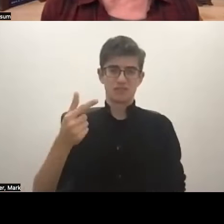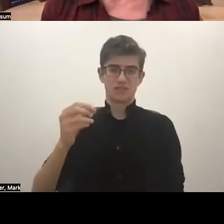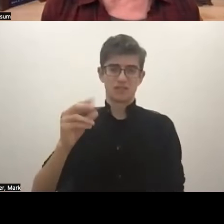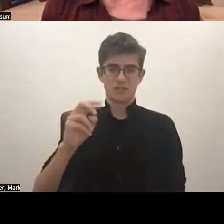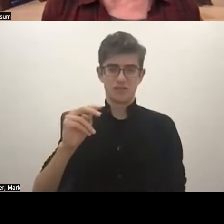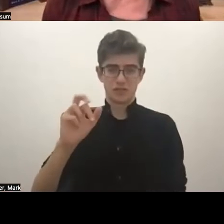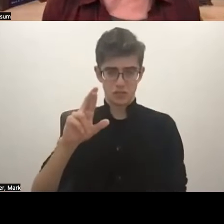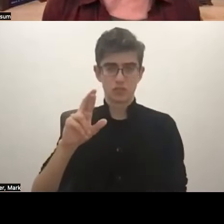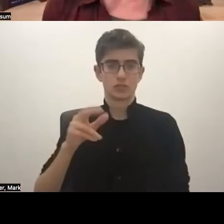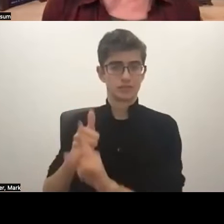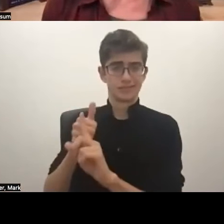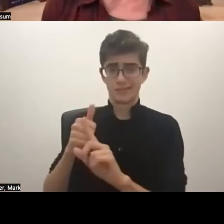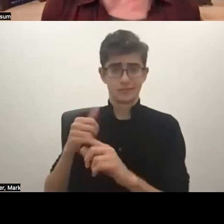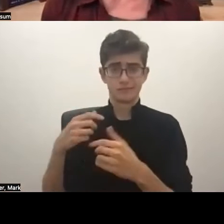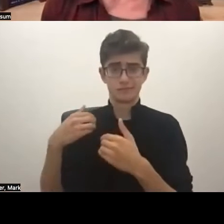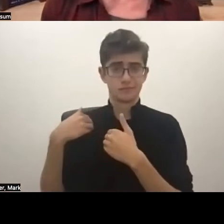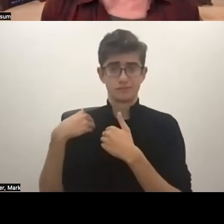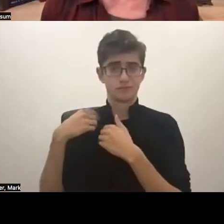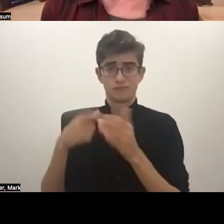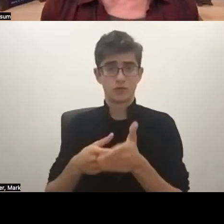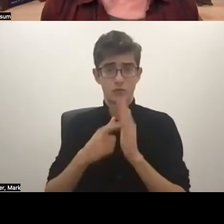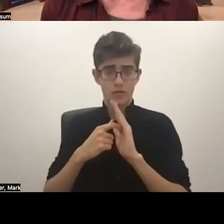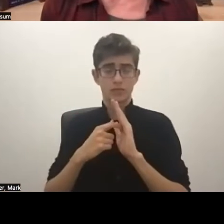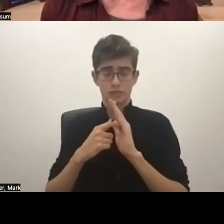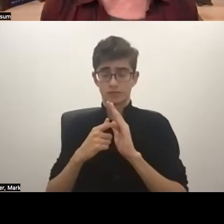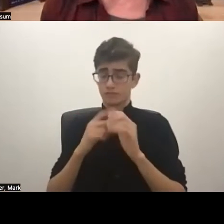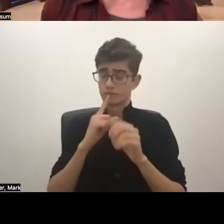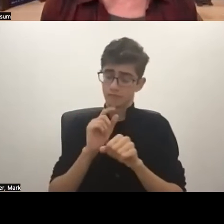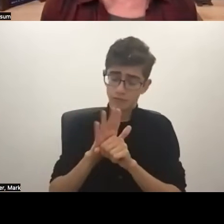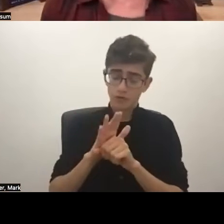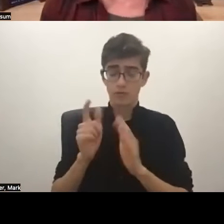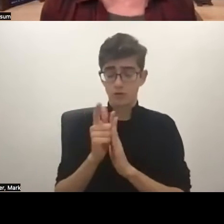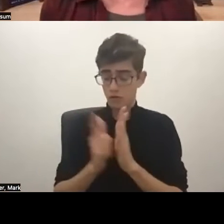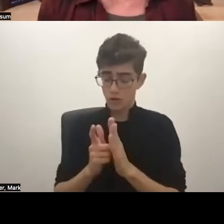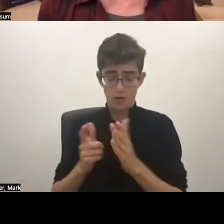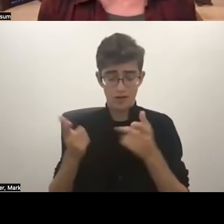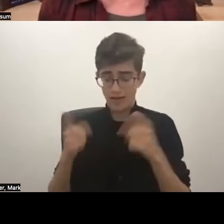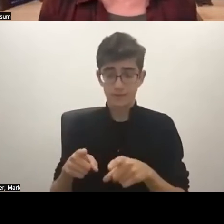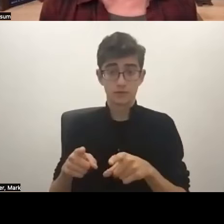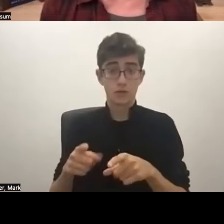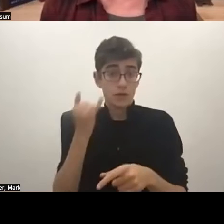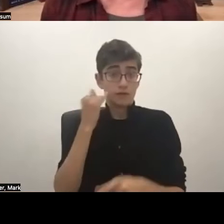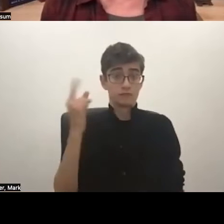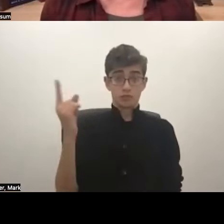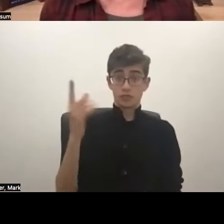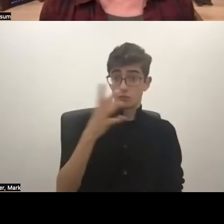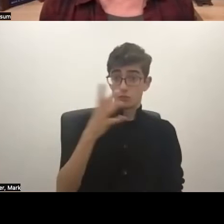And the governor could tomorrow order every agency in the state